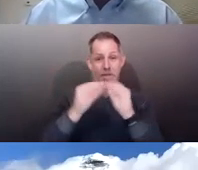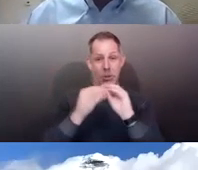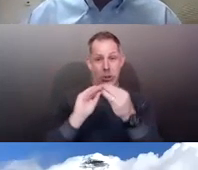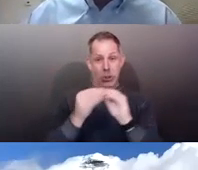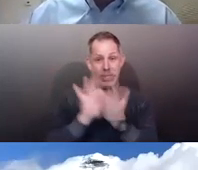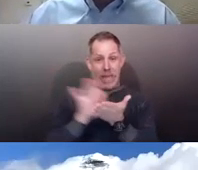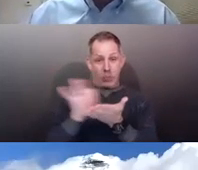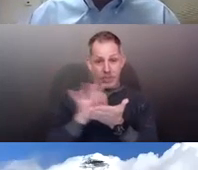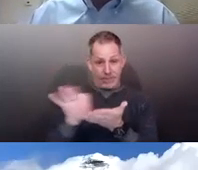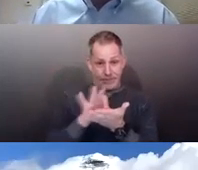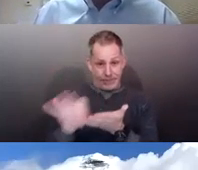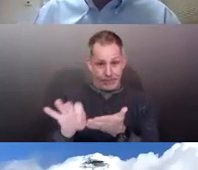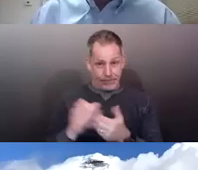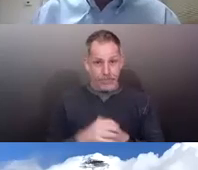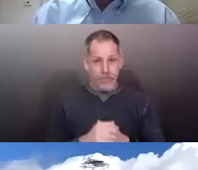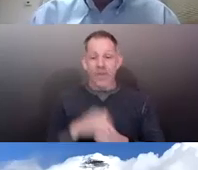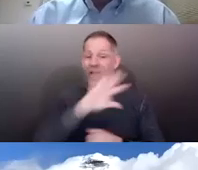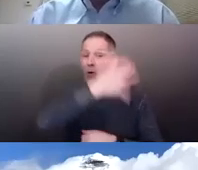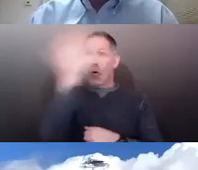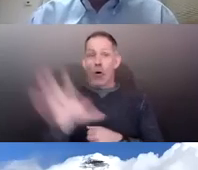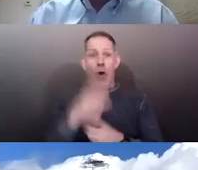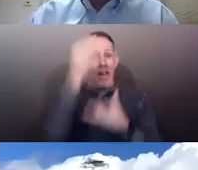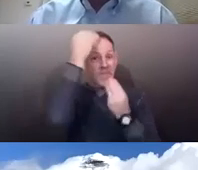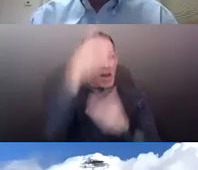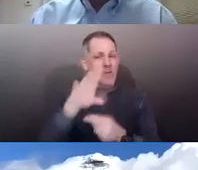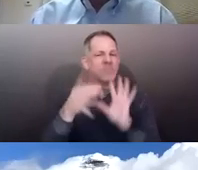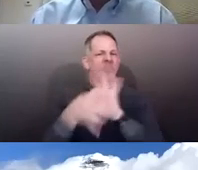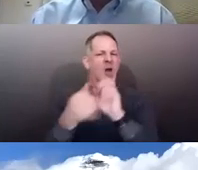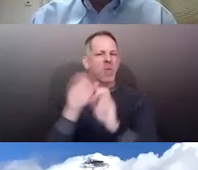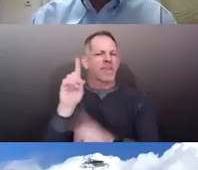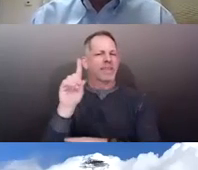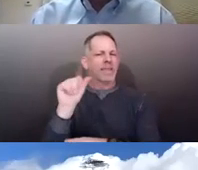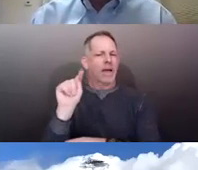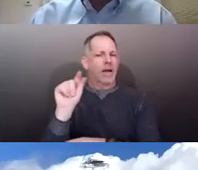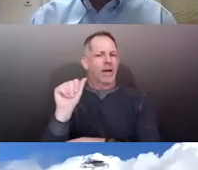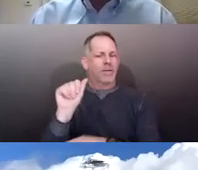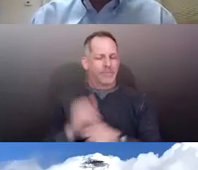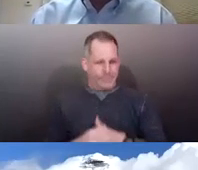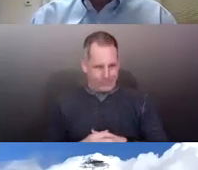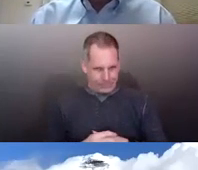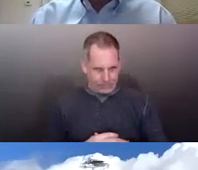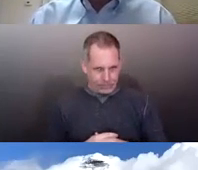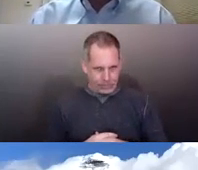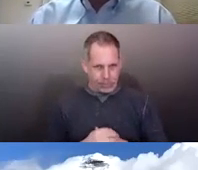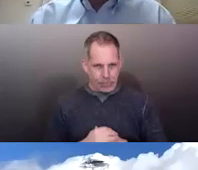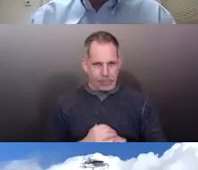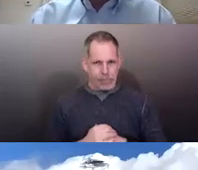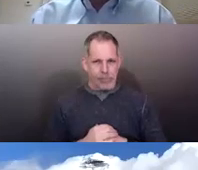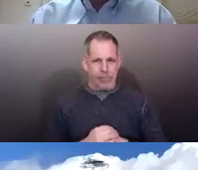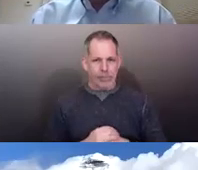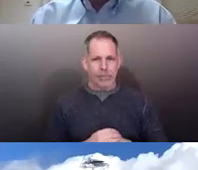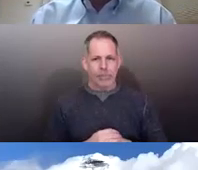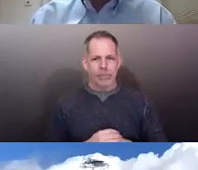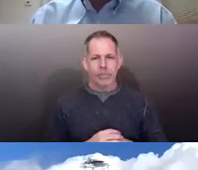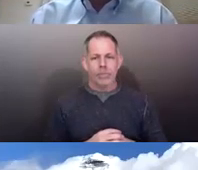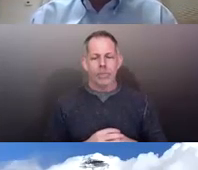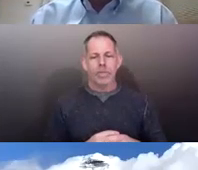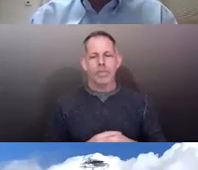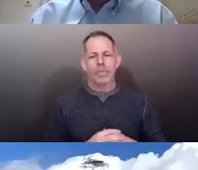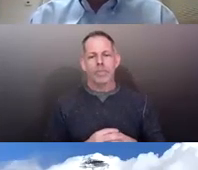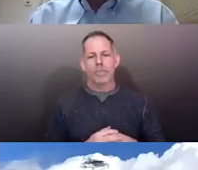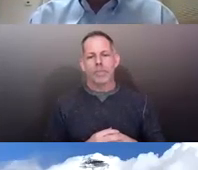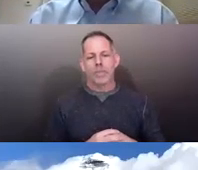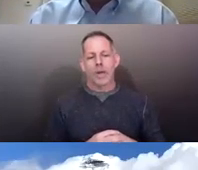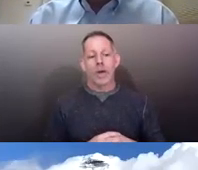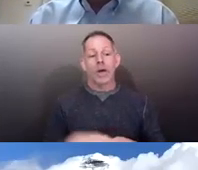major groups of information. The local case counts are brief, short updates. That's where you'll see